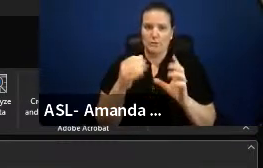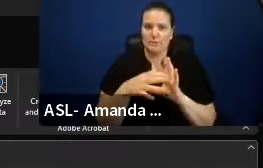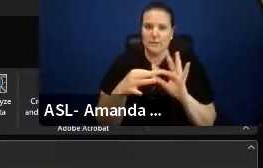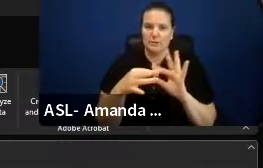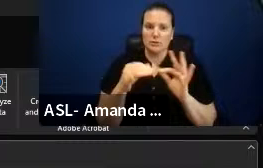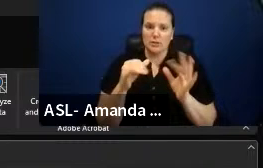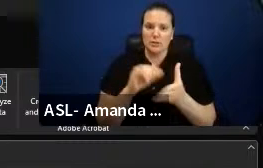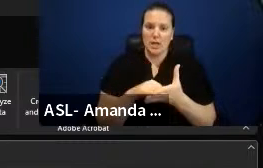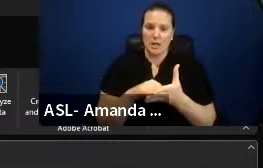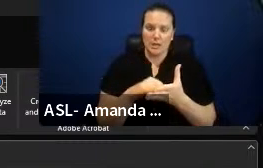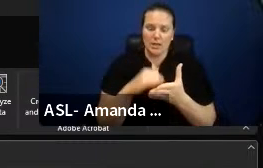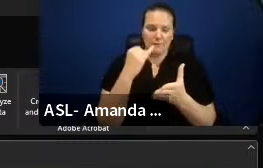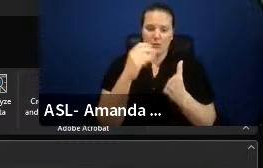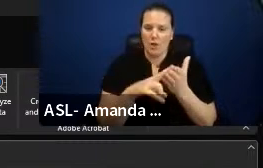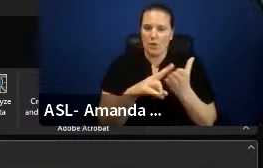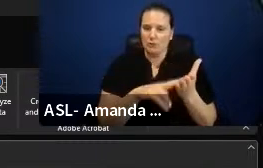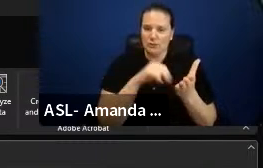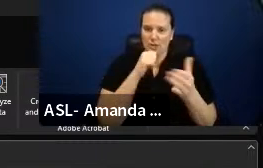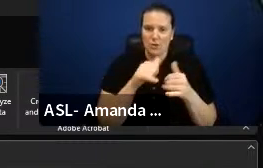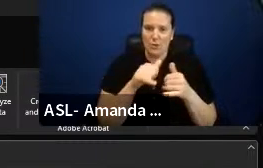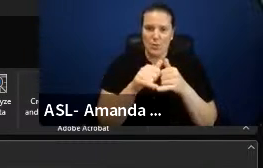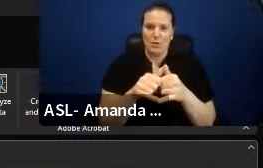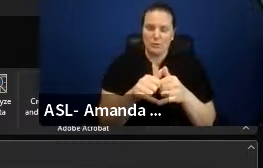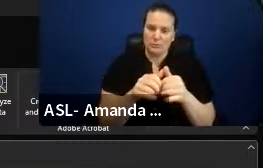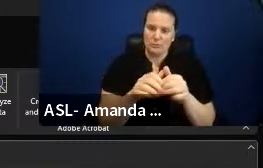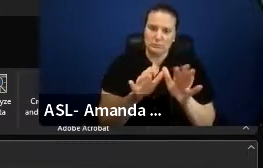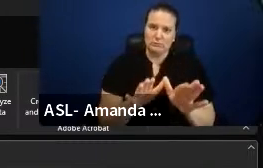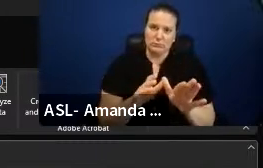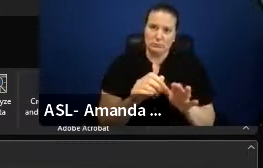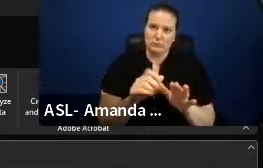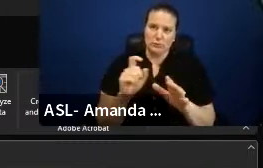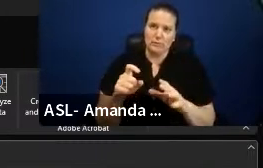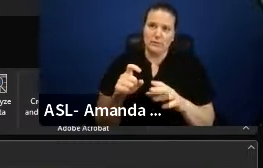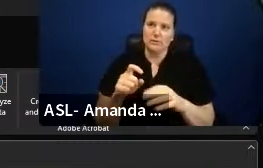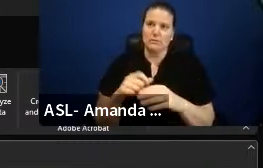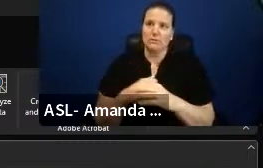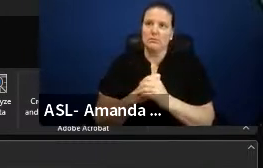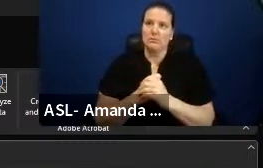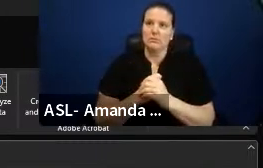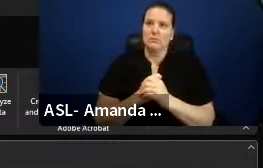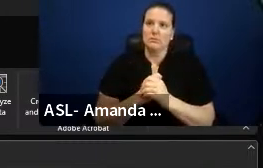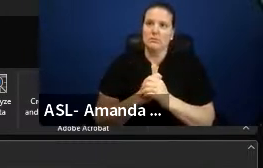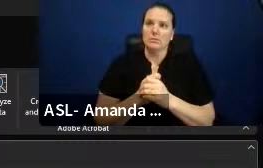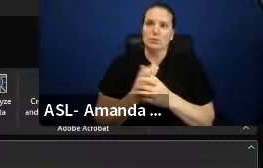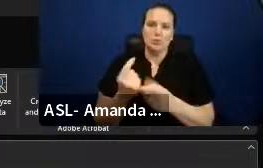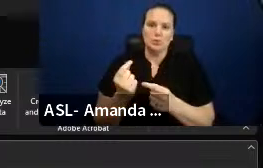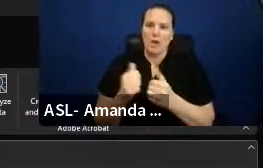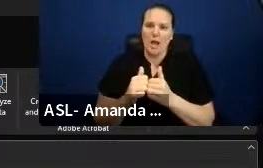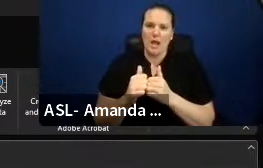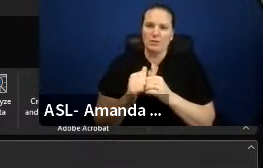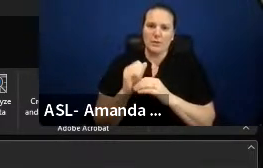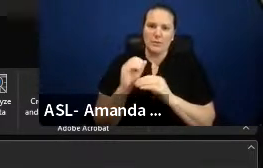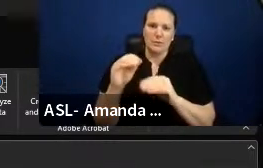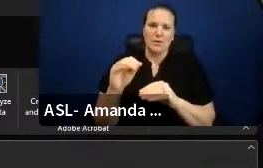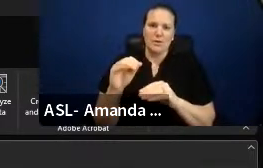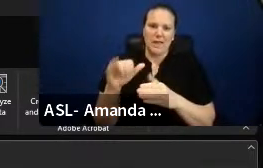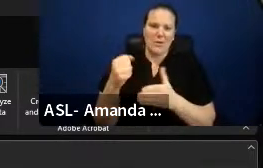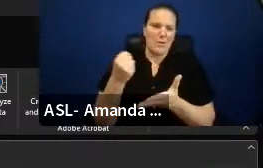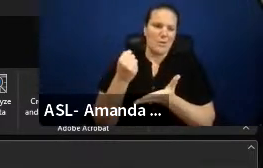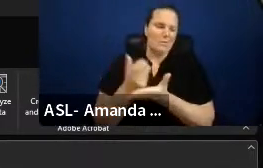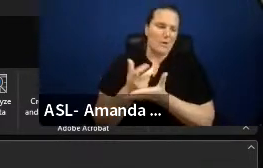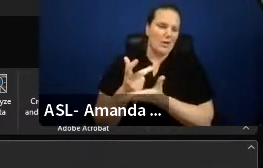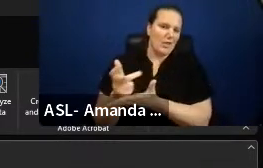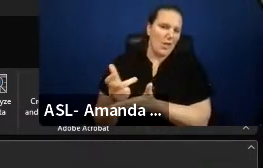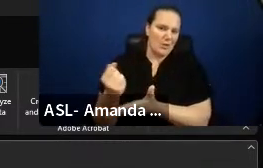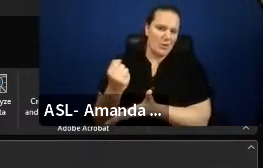isn't awarded, we can jump in and provide a service. But how do we put on a parking lot or some